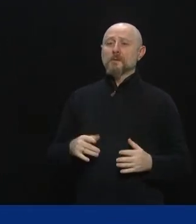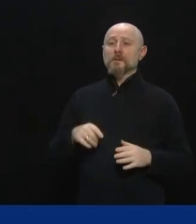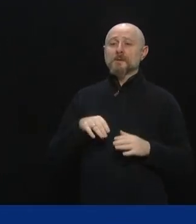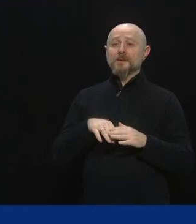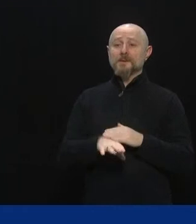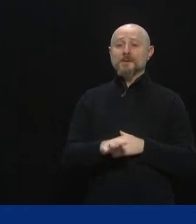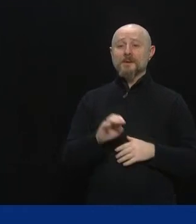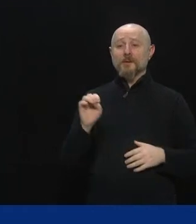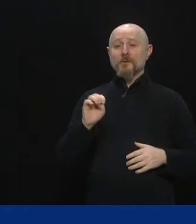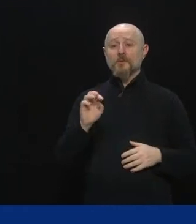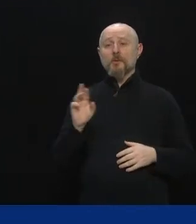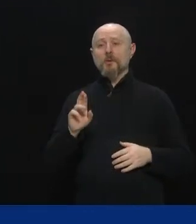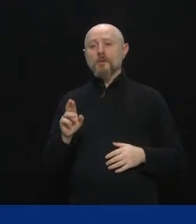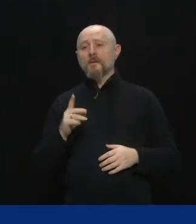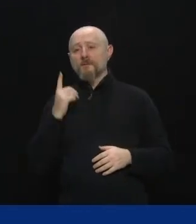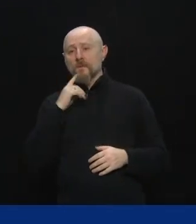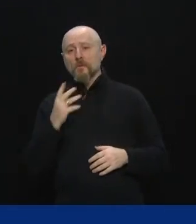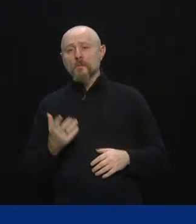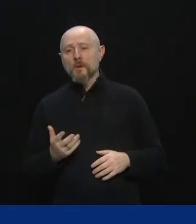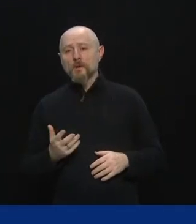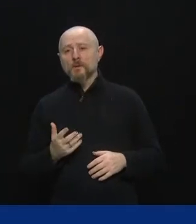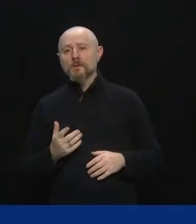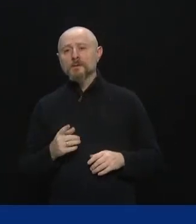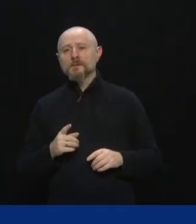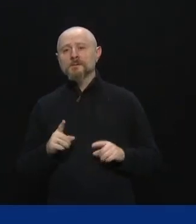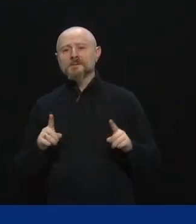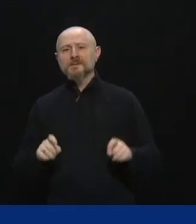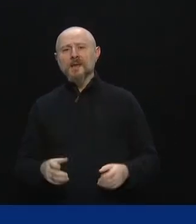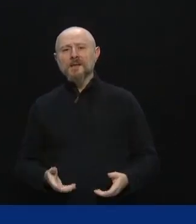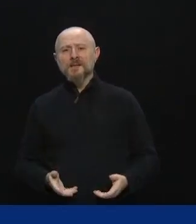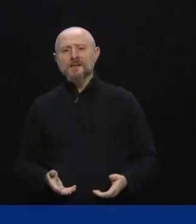get a test, just to get a test.